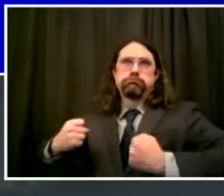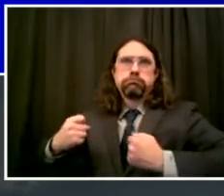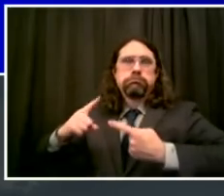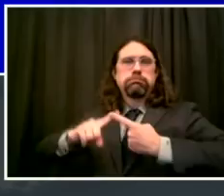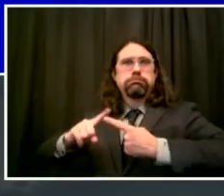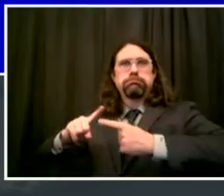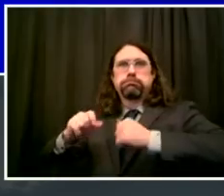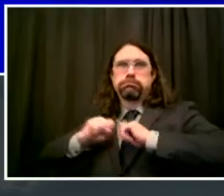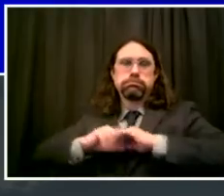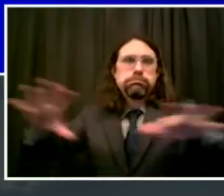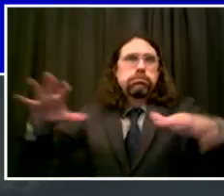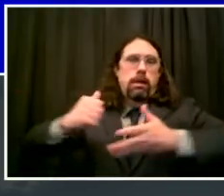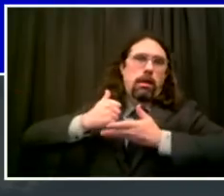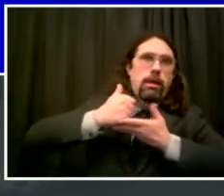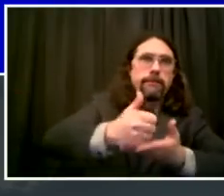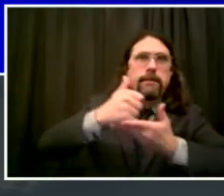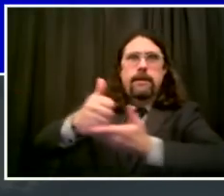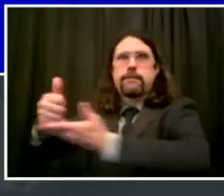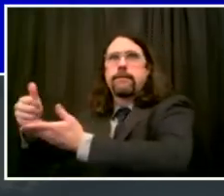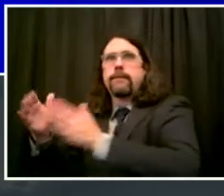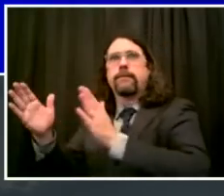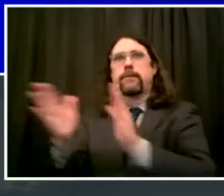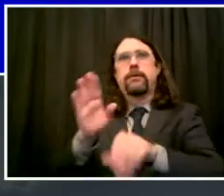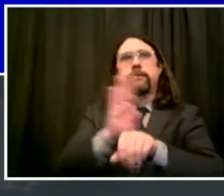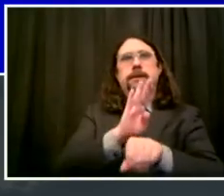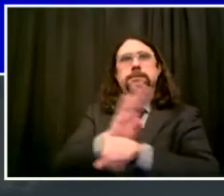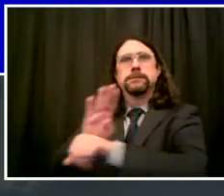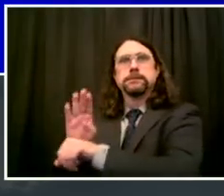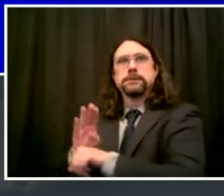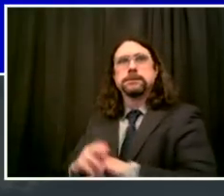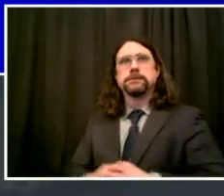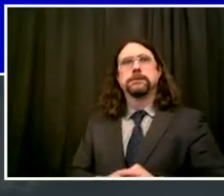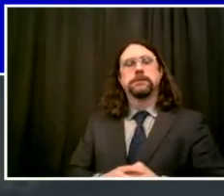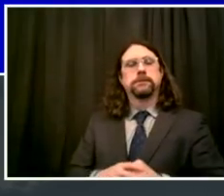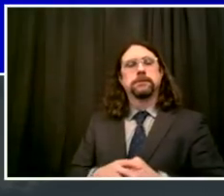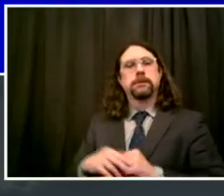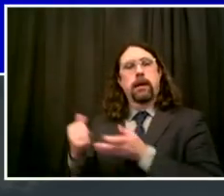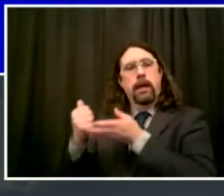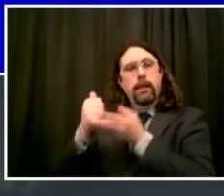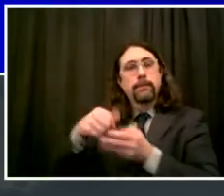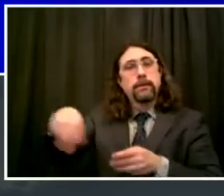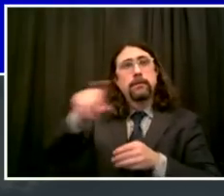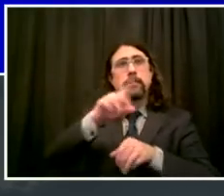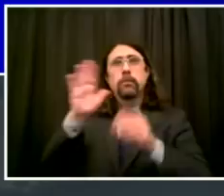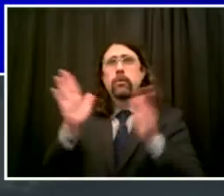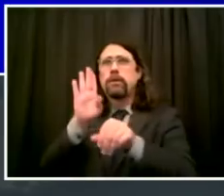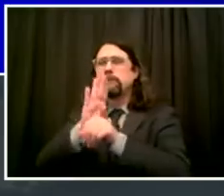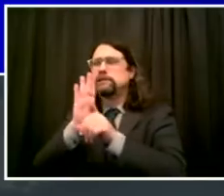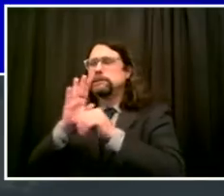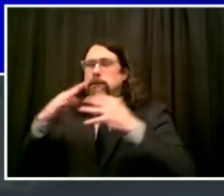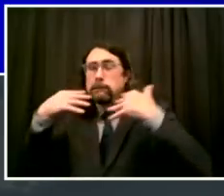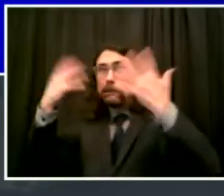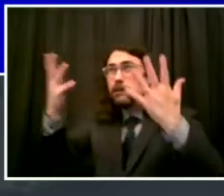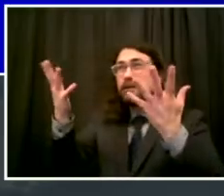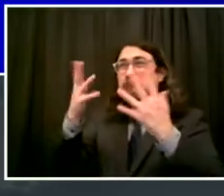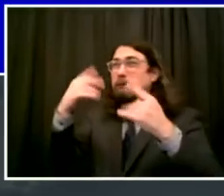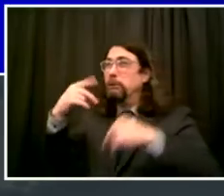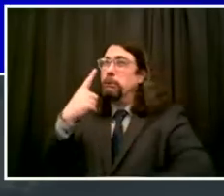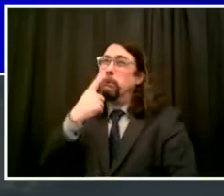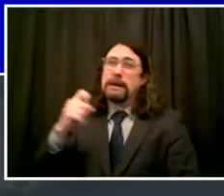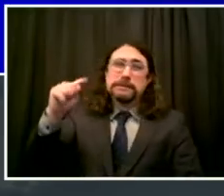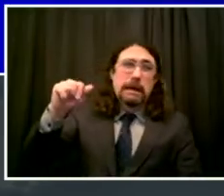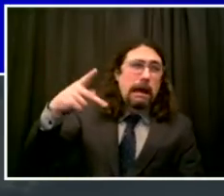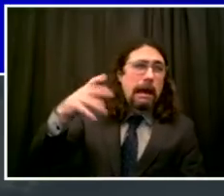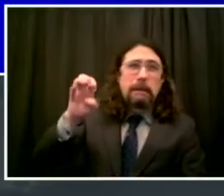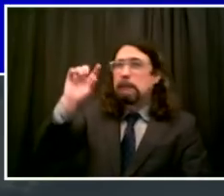businesses go through in their dealings with city government. Here's a moment of crisis, but it's also a moment to rethink what we